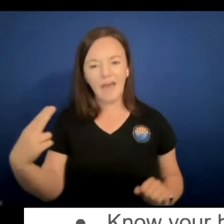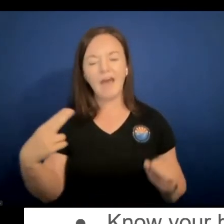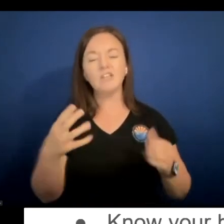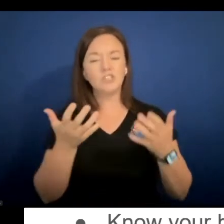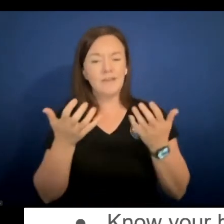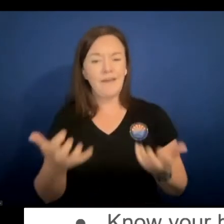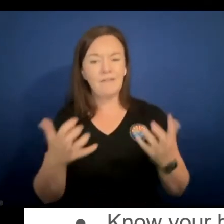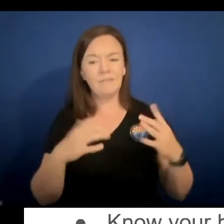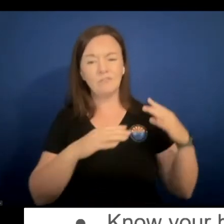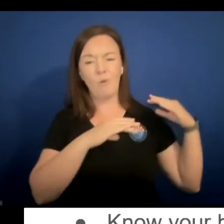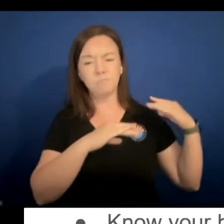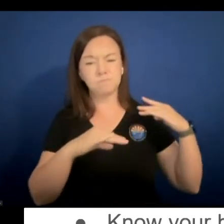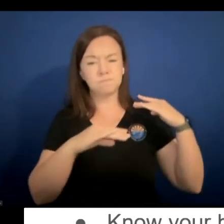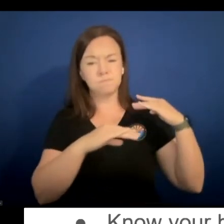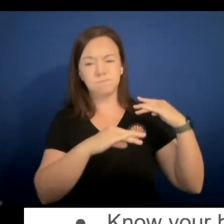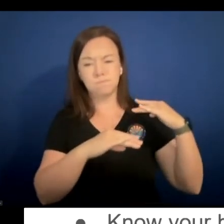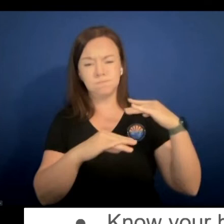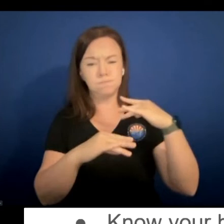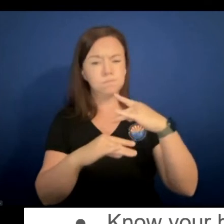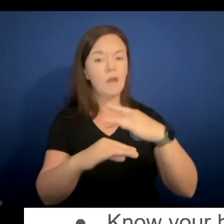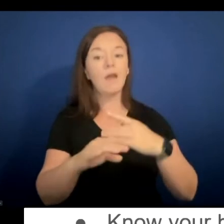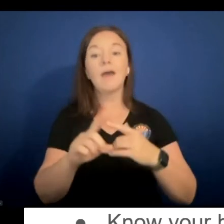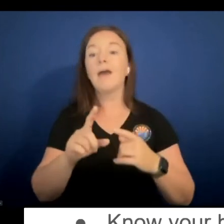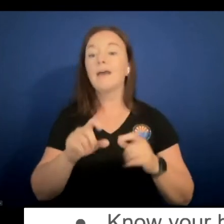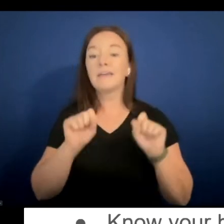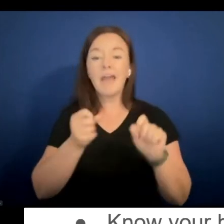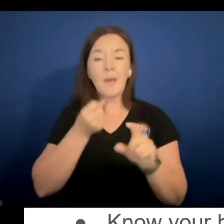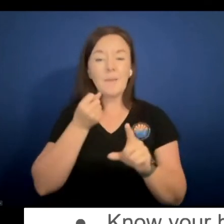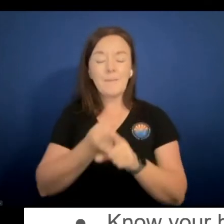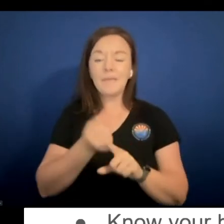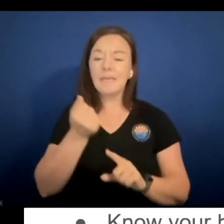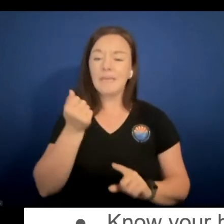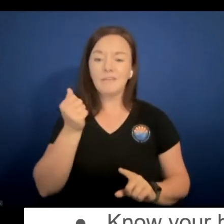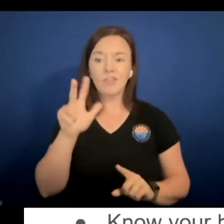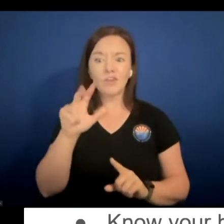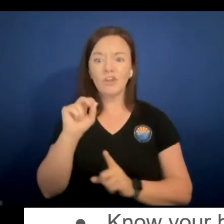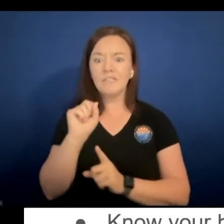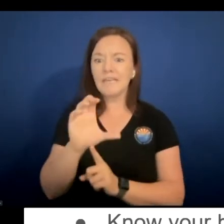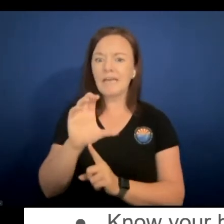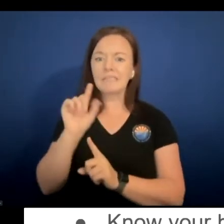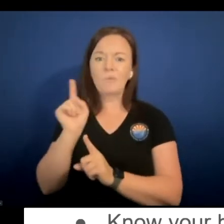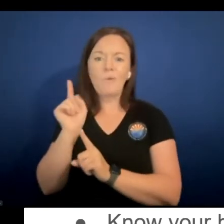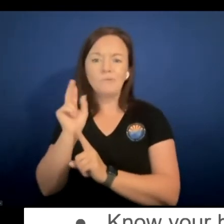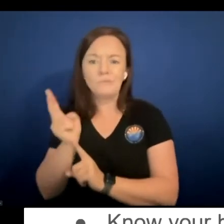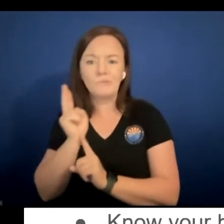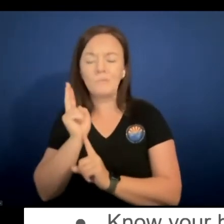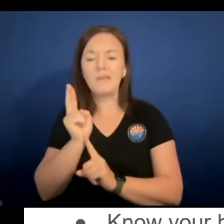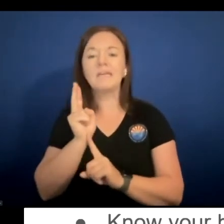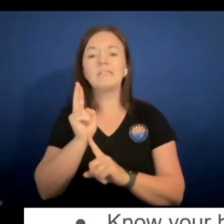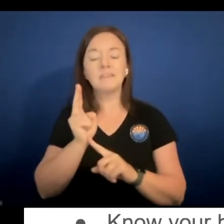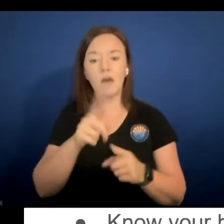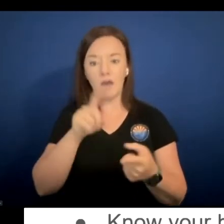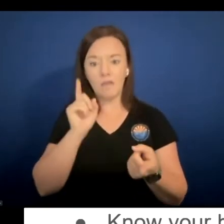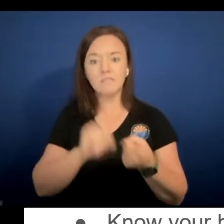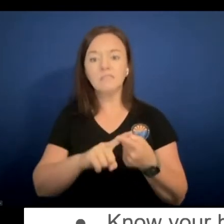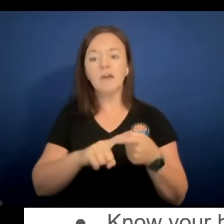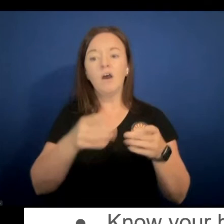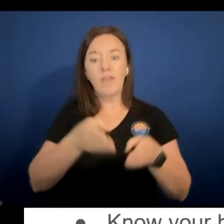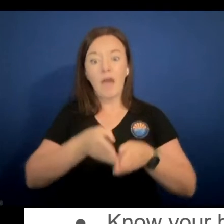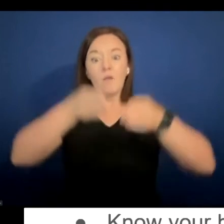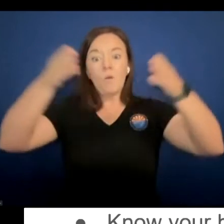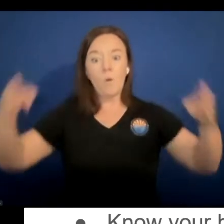But it can be seconds, if not minutes, before the entire floodplain is completely